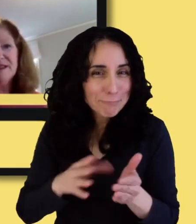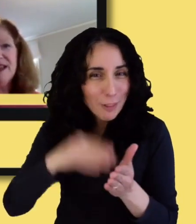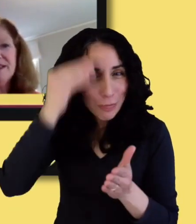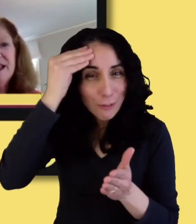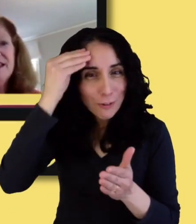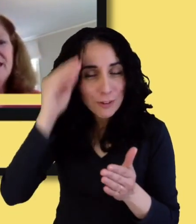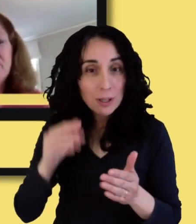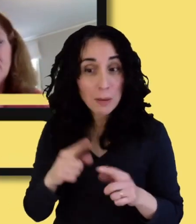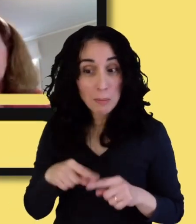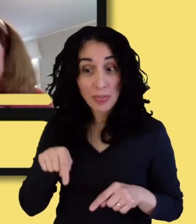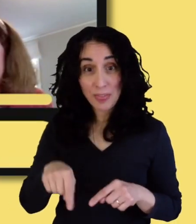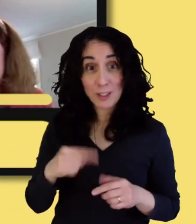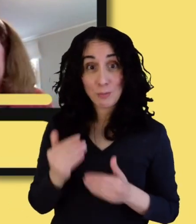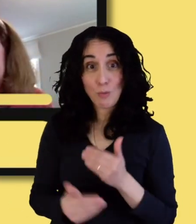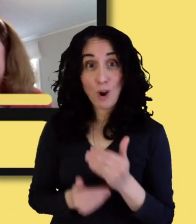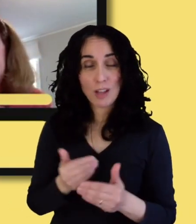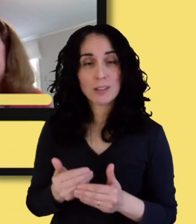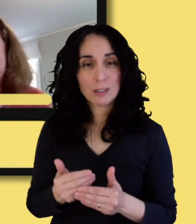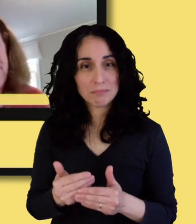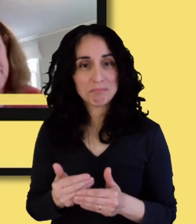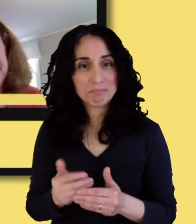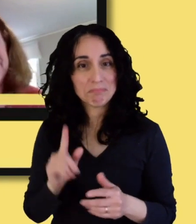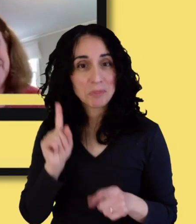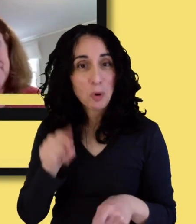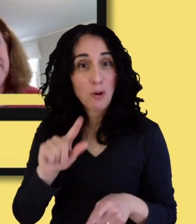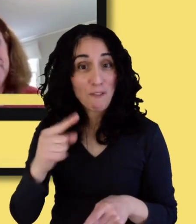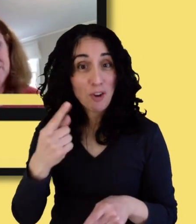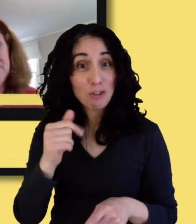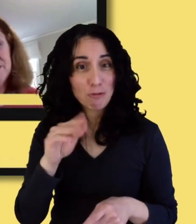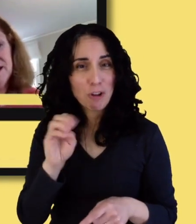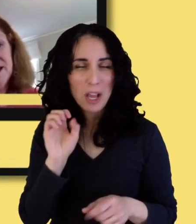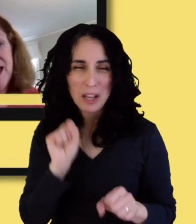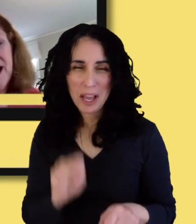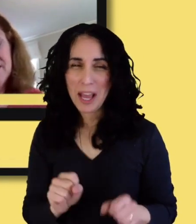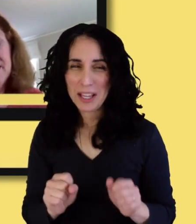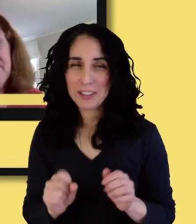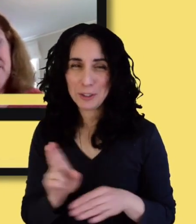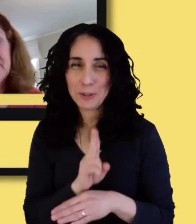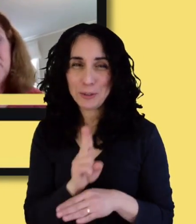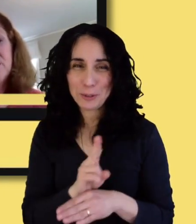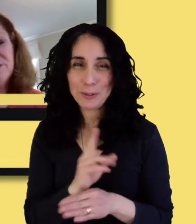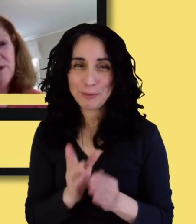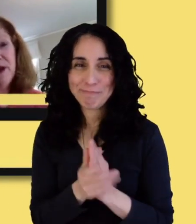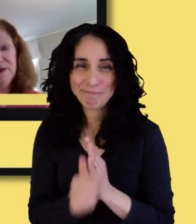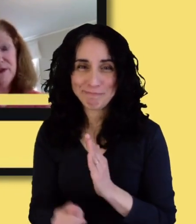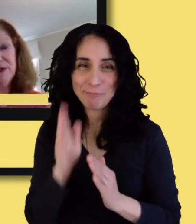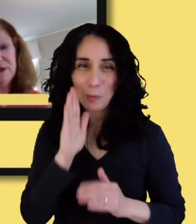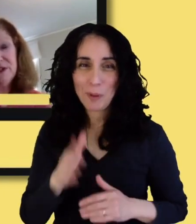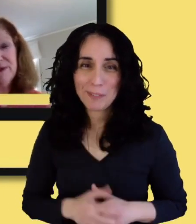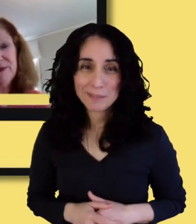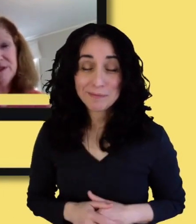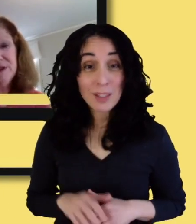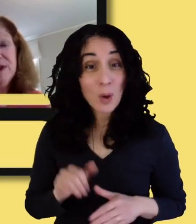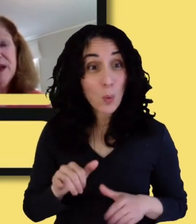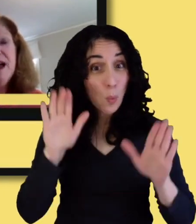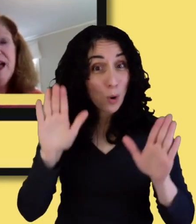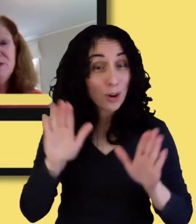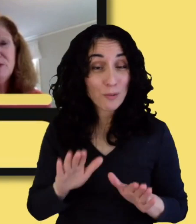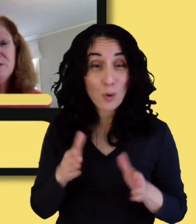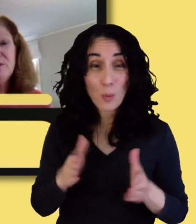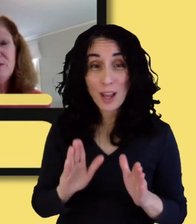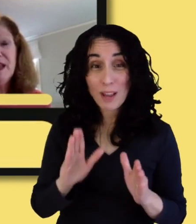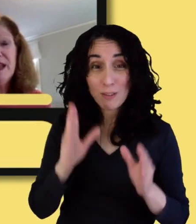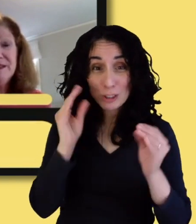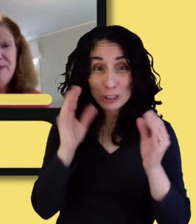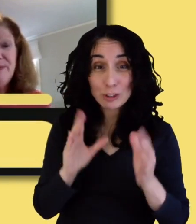this process, they will go into first grade being very competent and being able to use it. And that's a wonderful way for teachers to be able to have